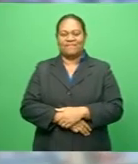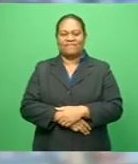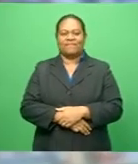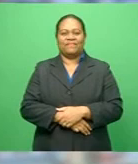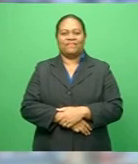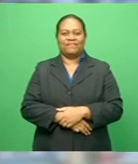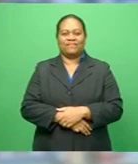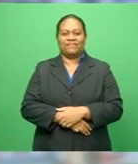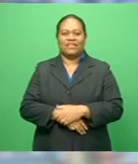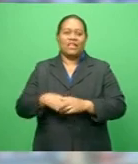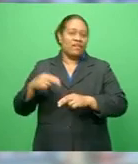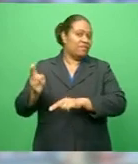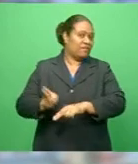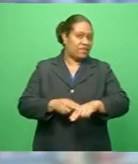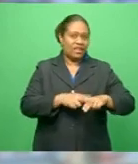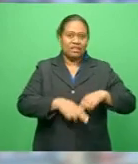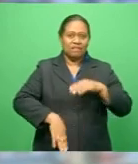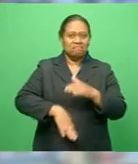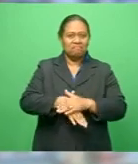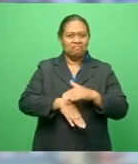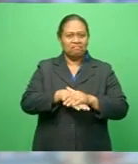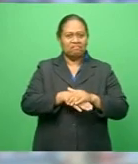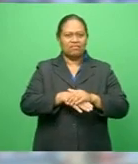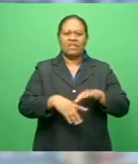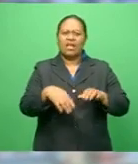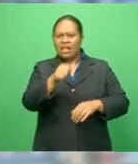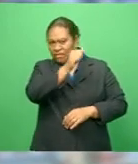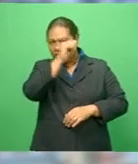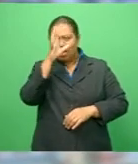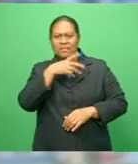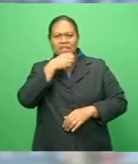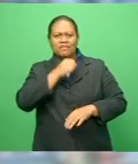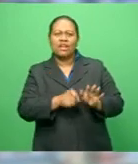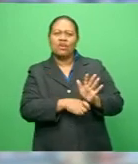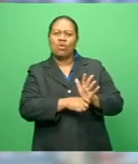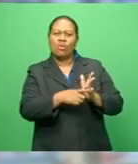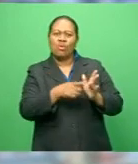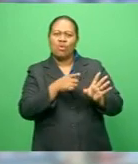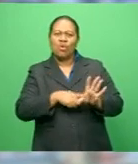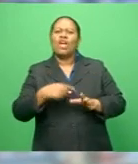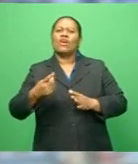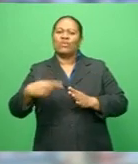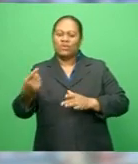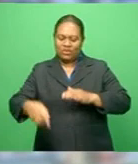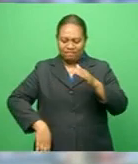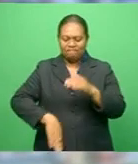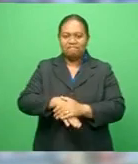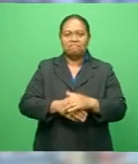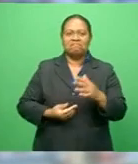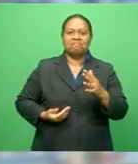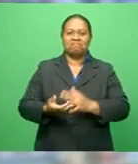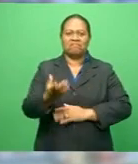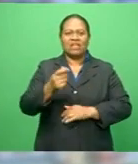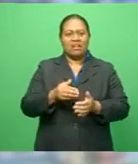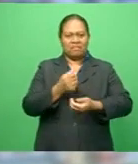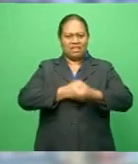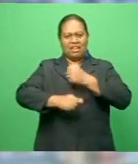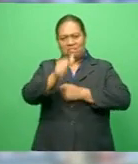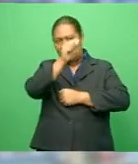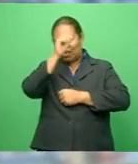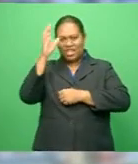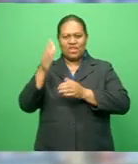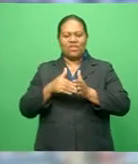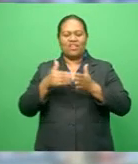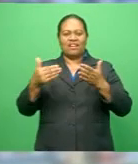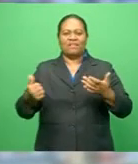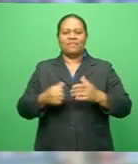Sports. Fiji football sensation Roy Krishna continues his goal-scoring momentum this season in the Hero Indian Super League.